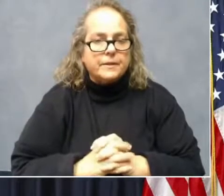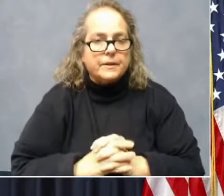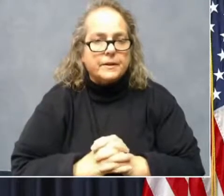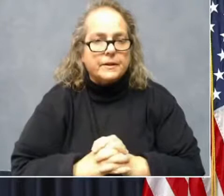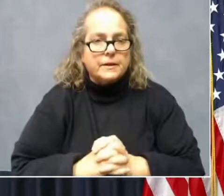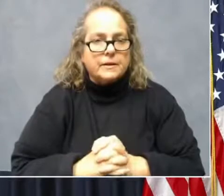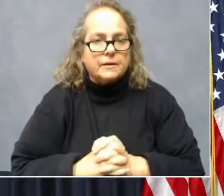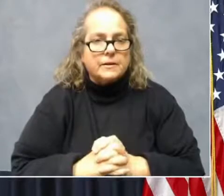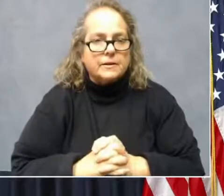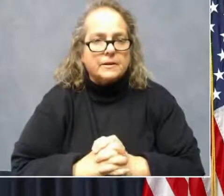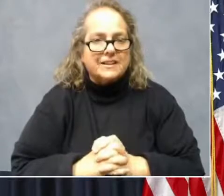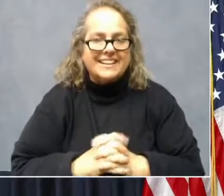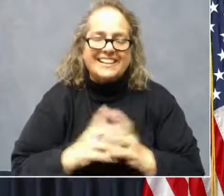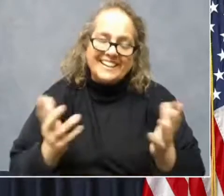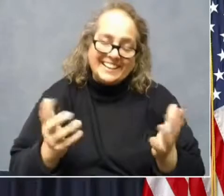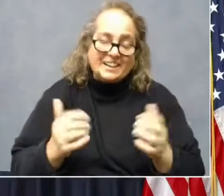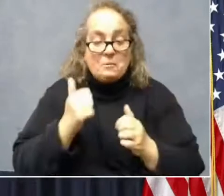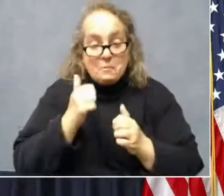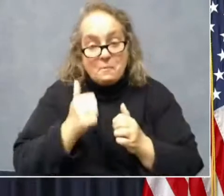This works most days.